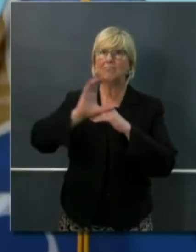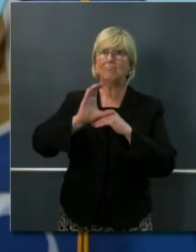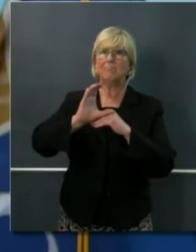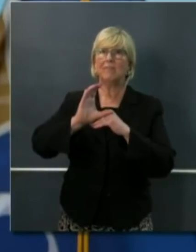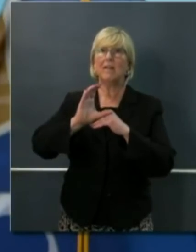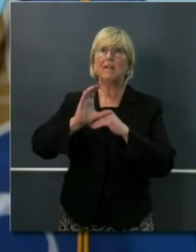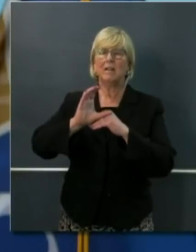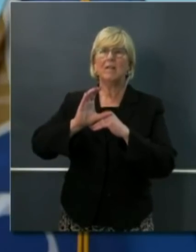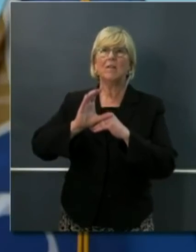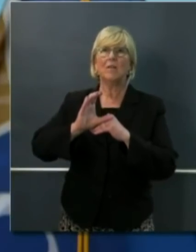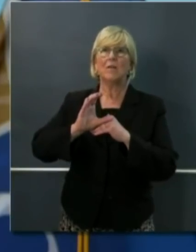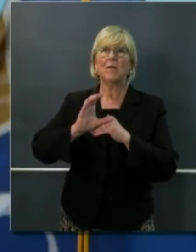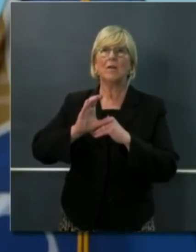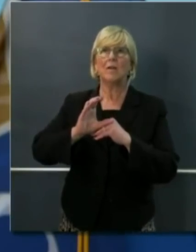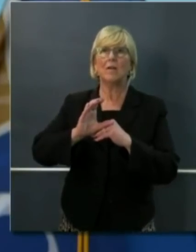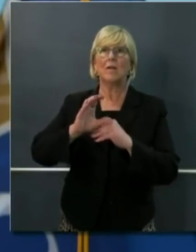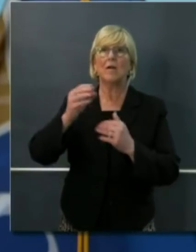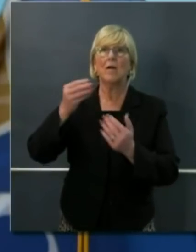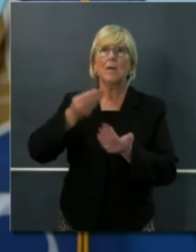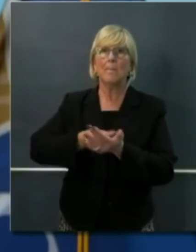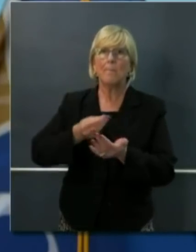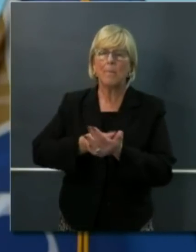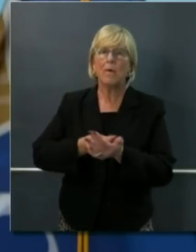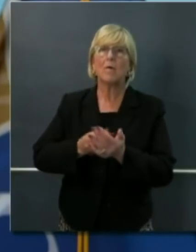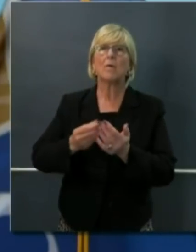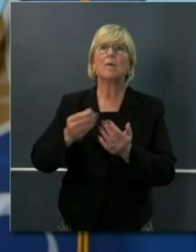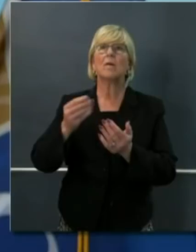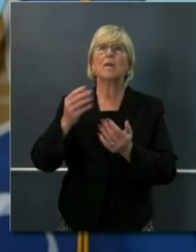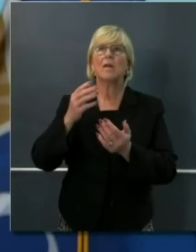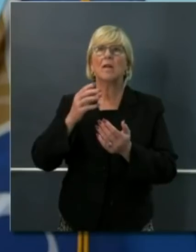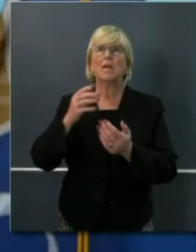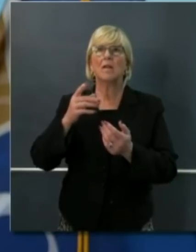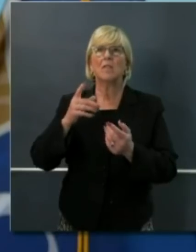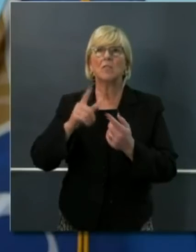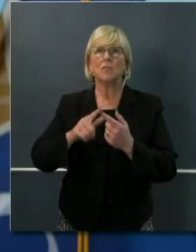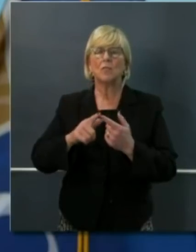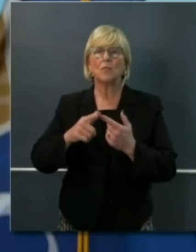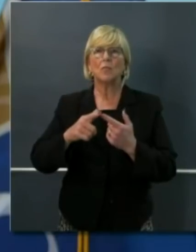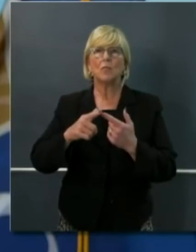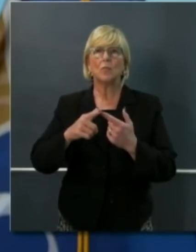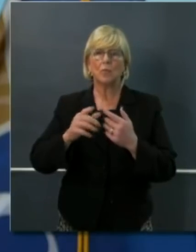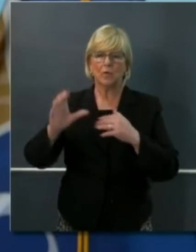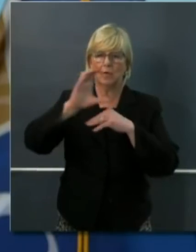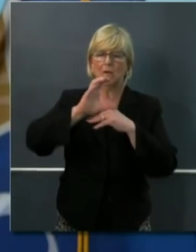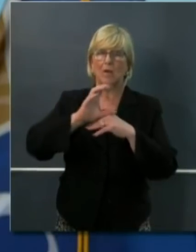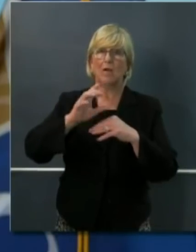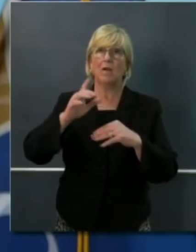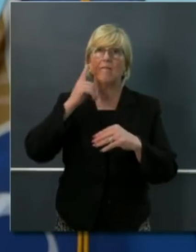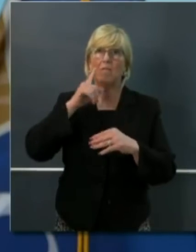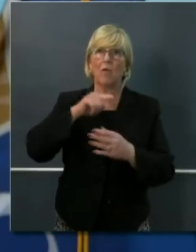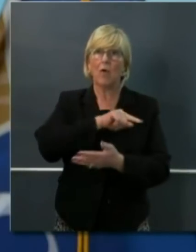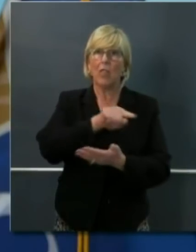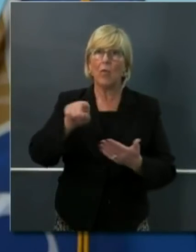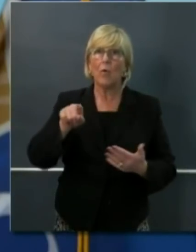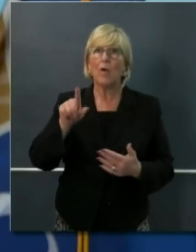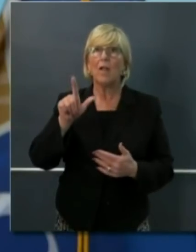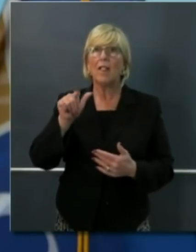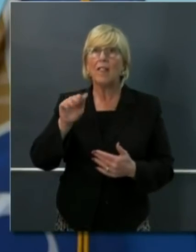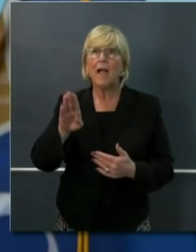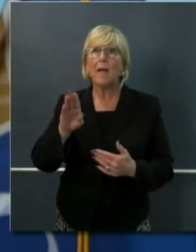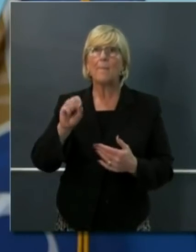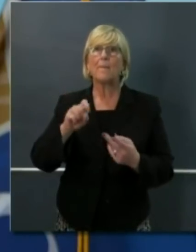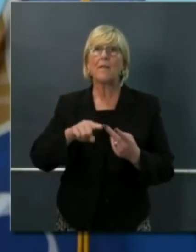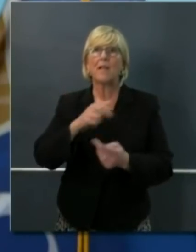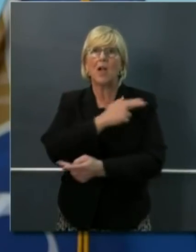that might go to a specific hospital or lab in California. We plan to use those first and foremost